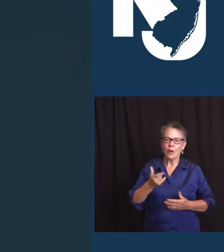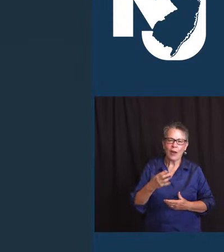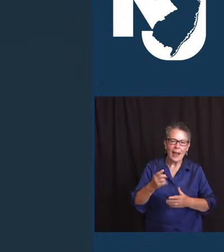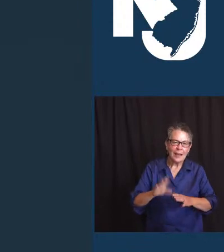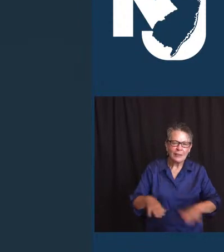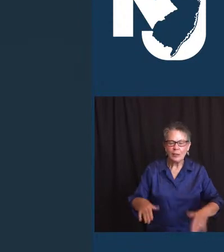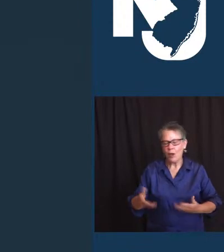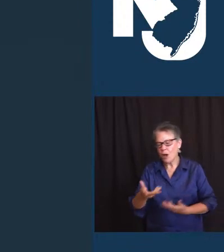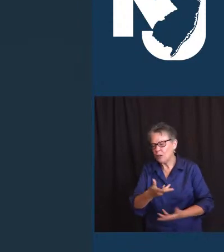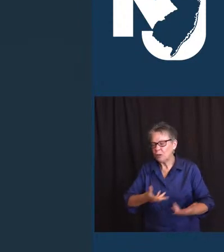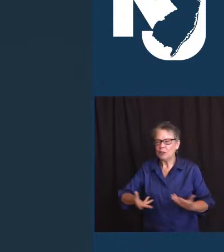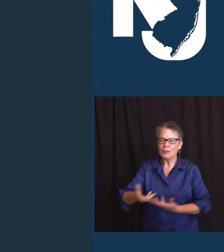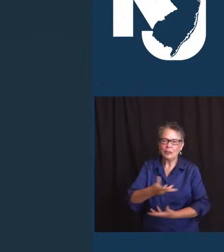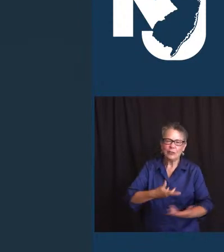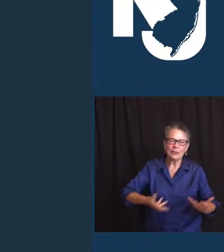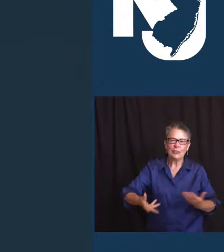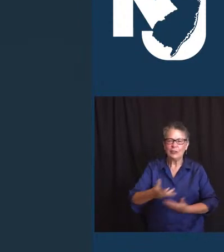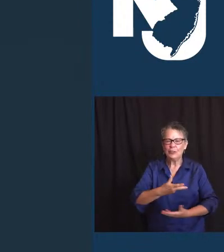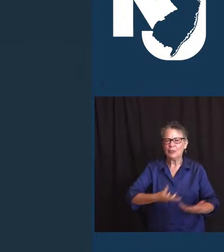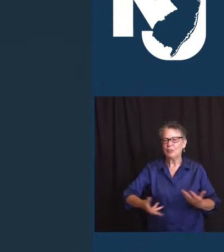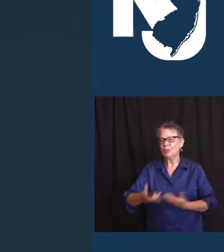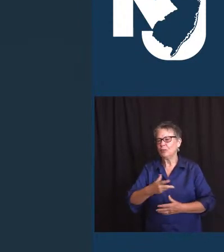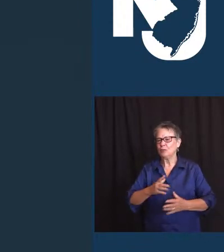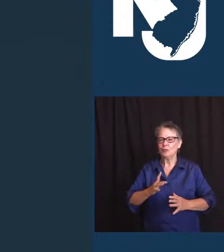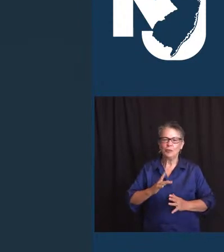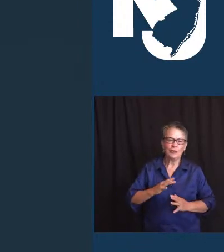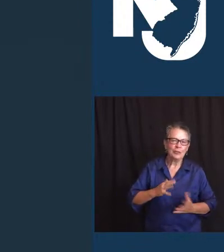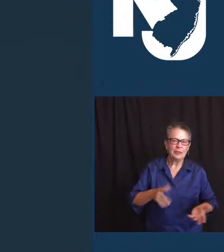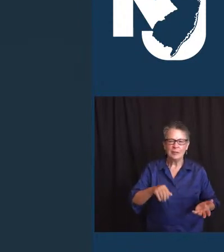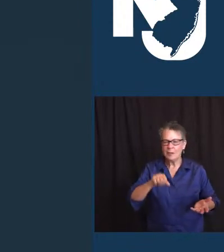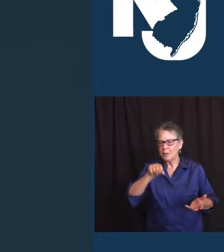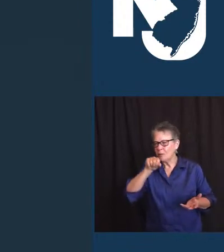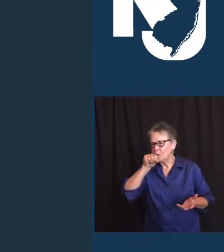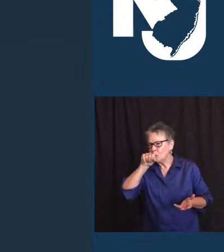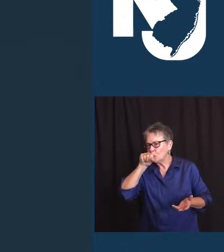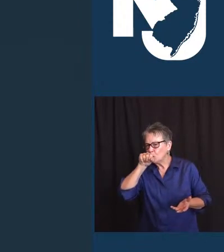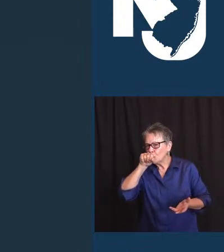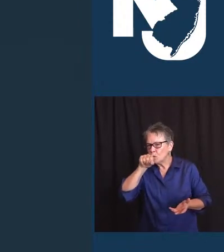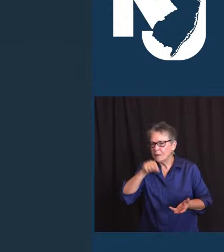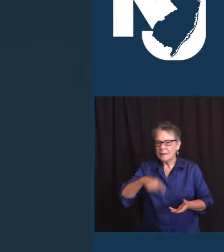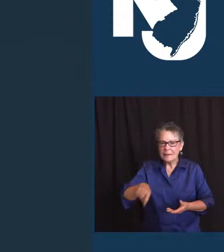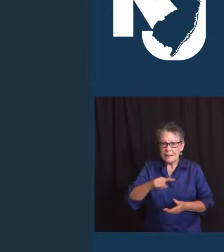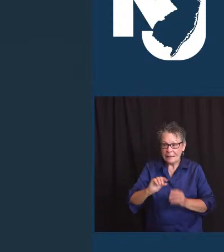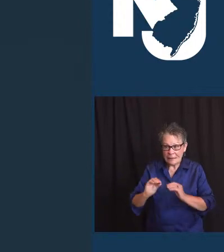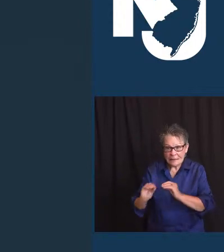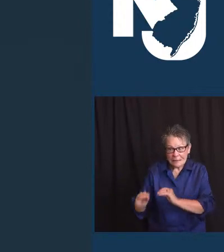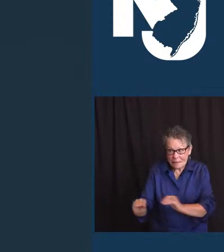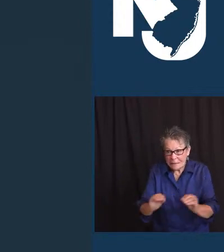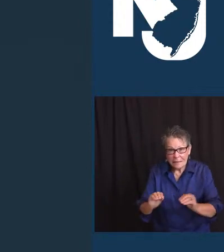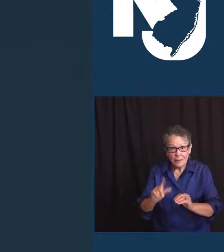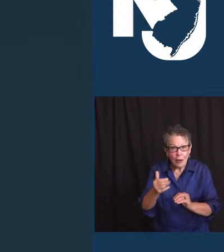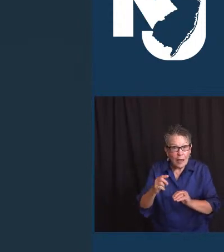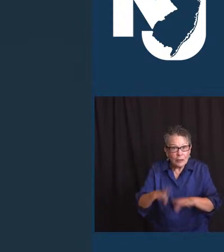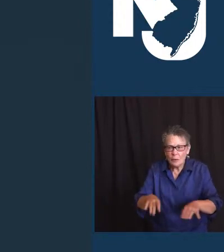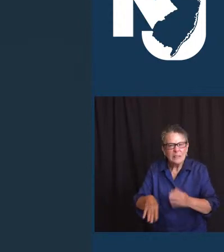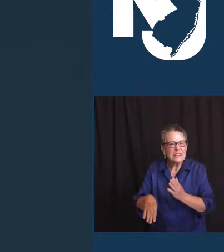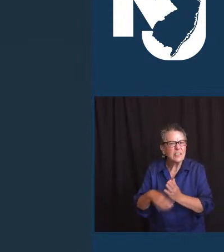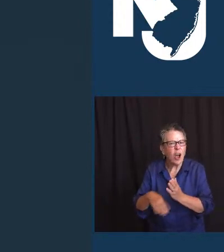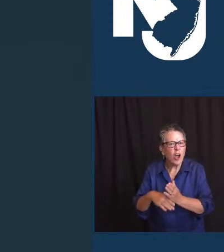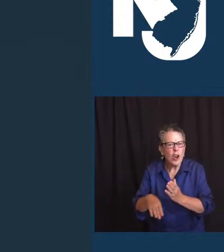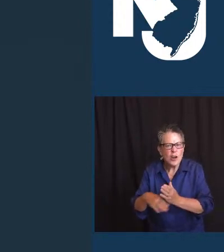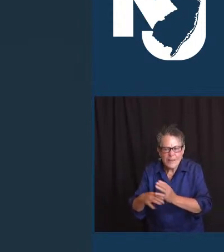of Oscar's fiancée Marcela. He would teach them soccer in hopes that they too would root for his favorite club,